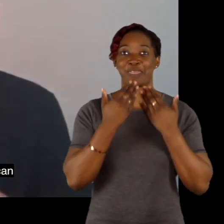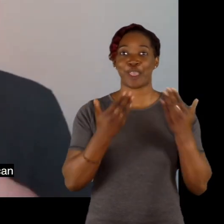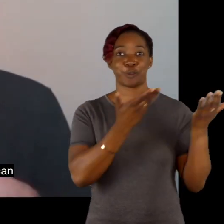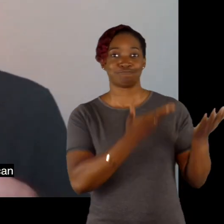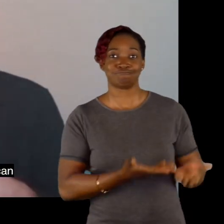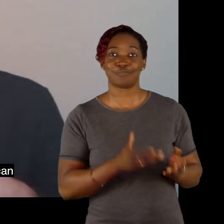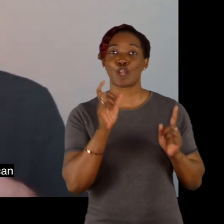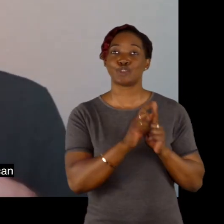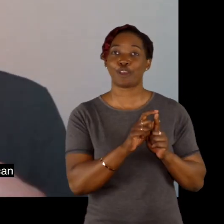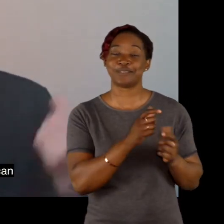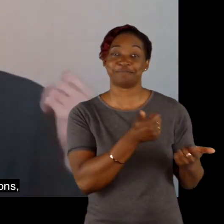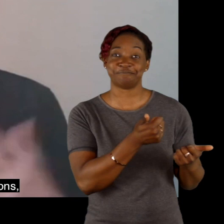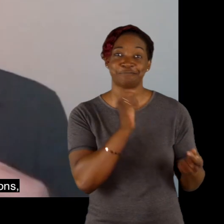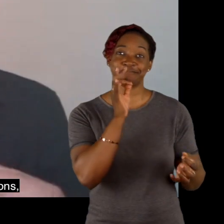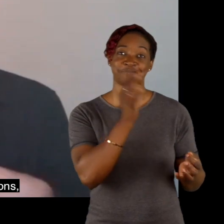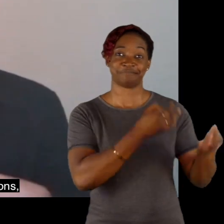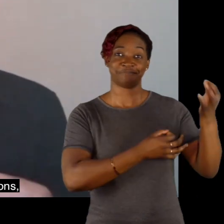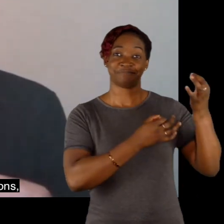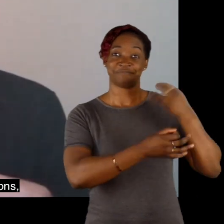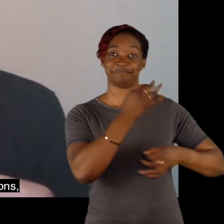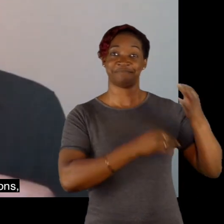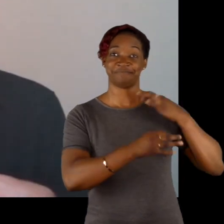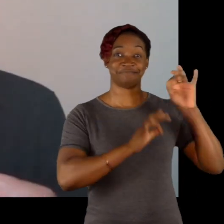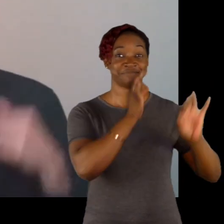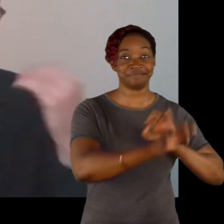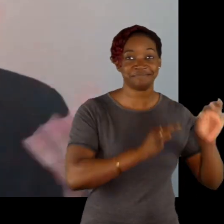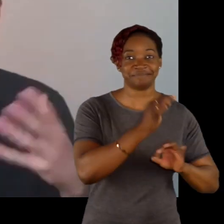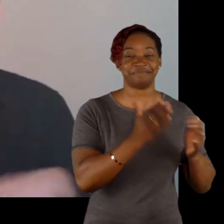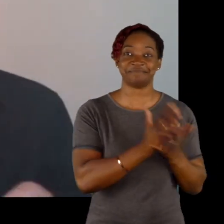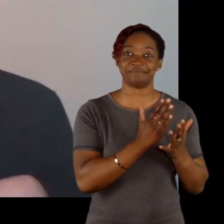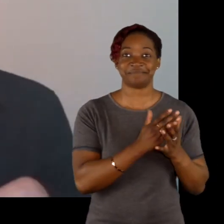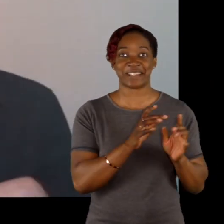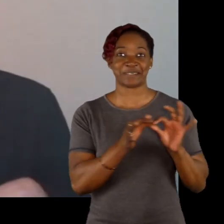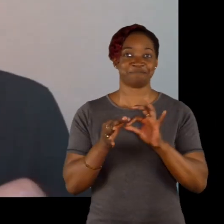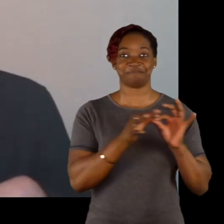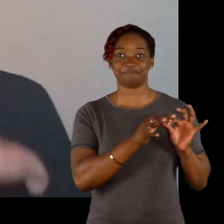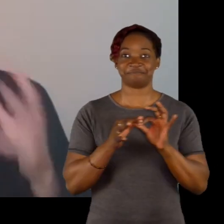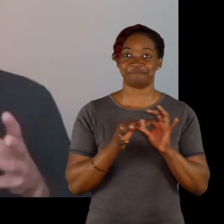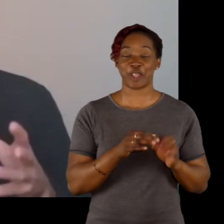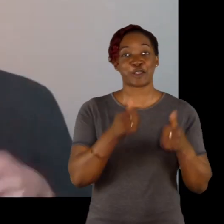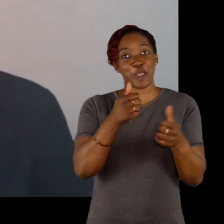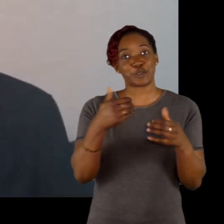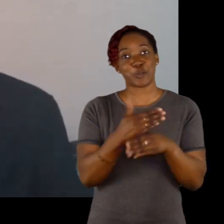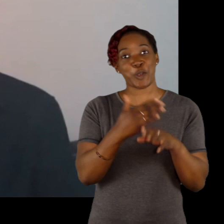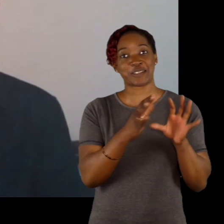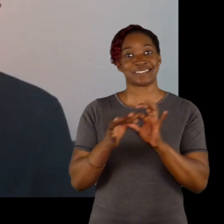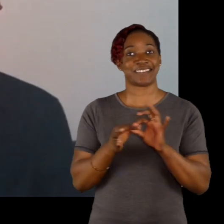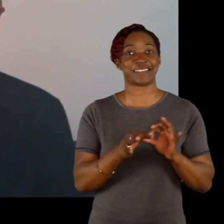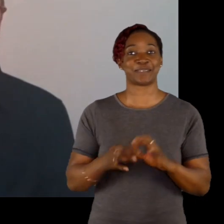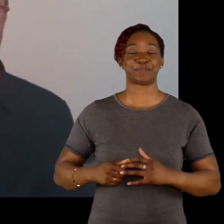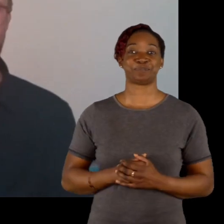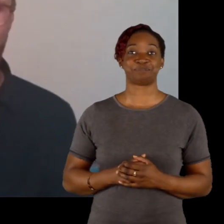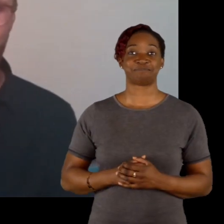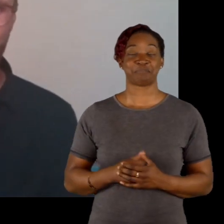Duncan Forbes for being involved and answering all of my questions and picking his brain about our collaboration. It was really great to get to work